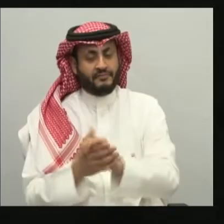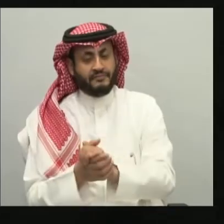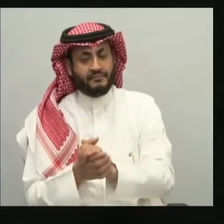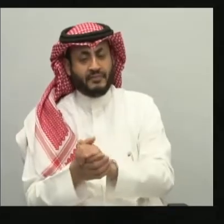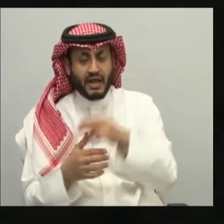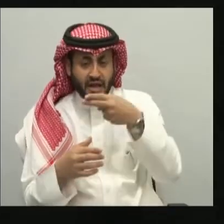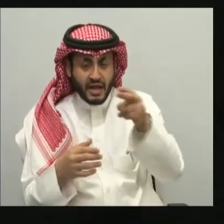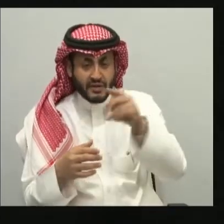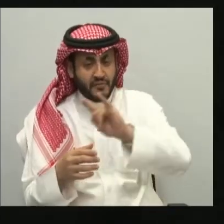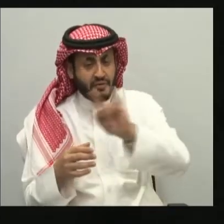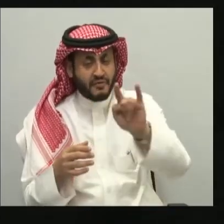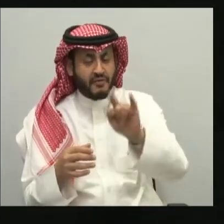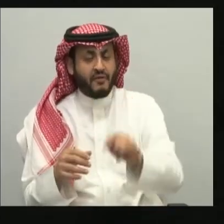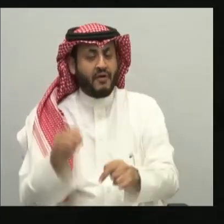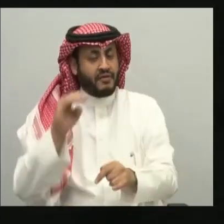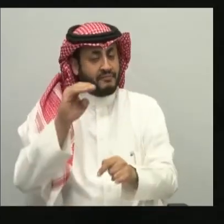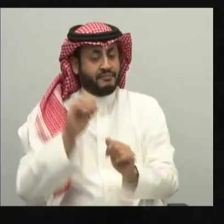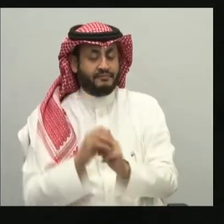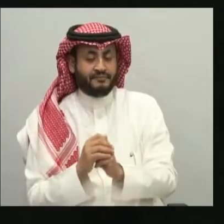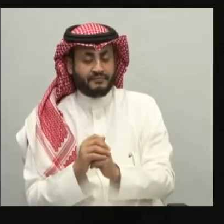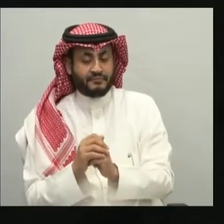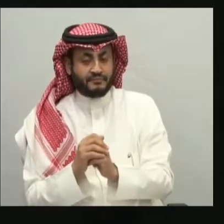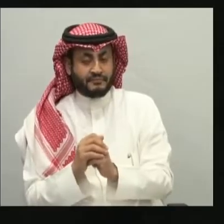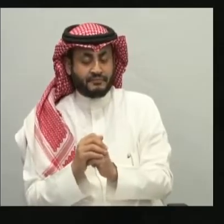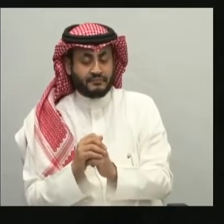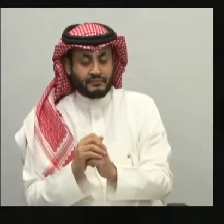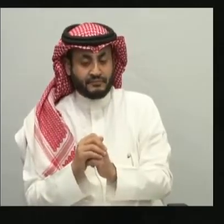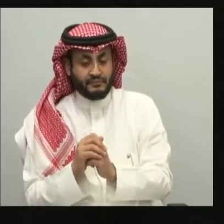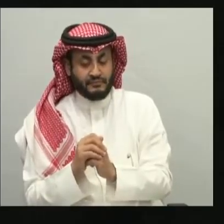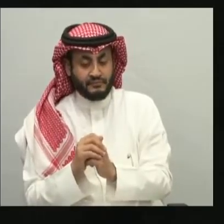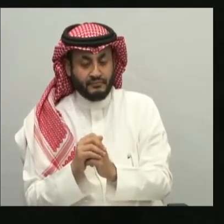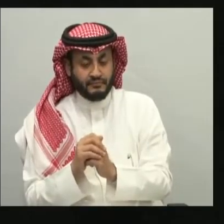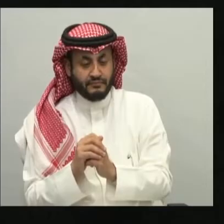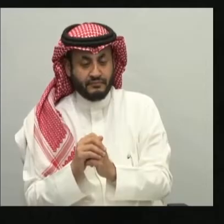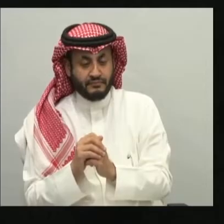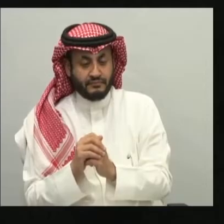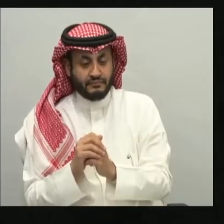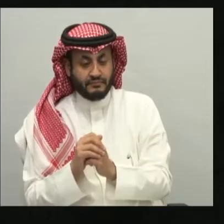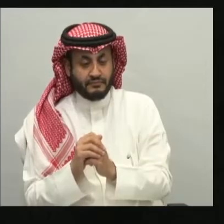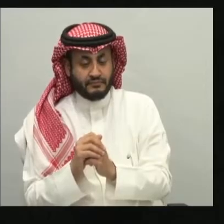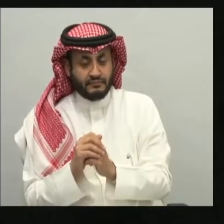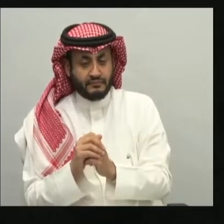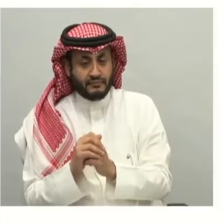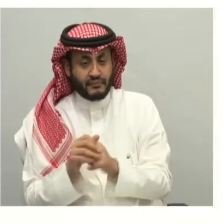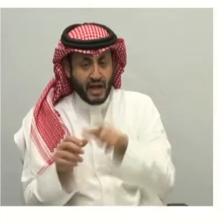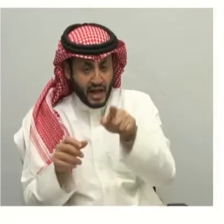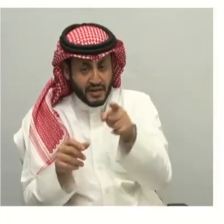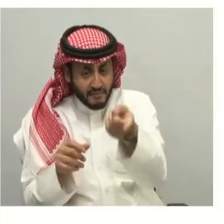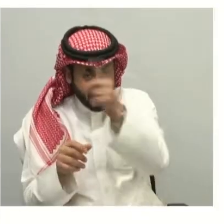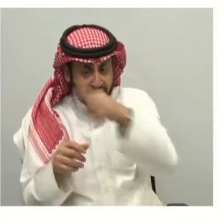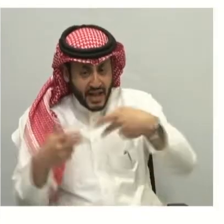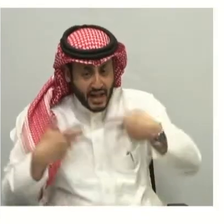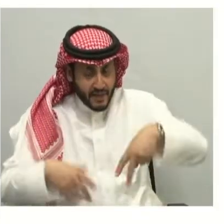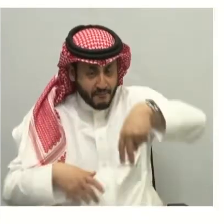And the subject pronoun we use here depends on the question. So, are you going to wear jeans? Yes, I